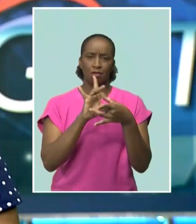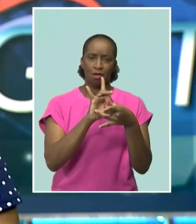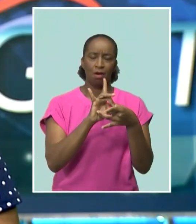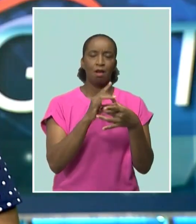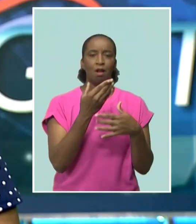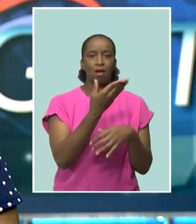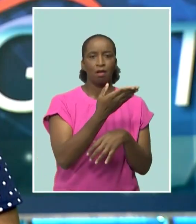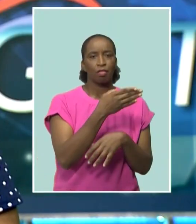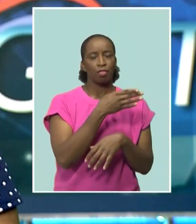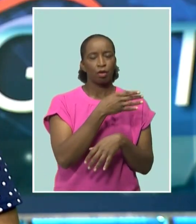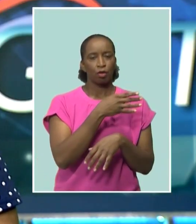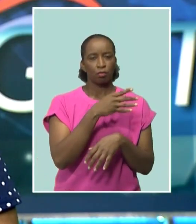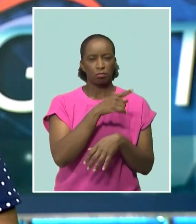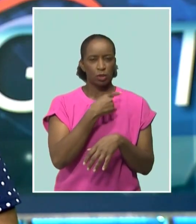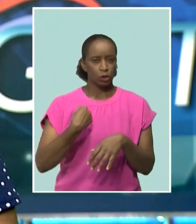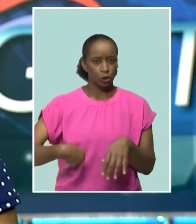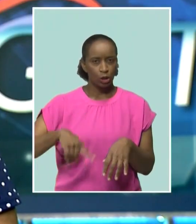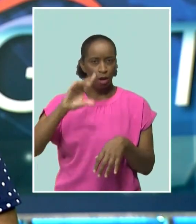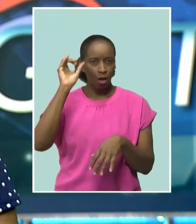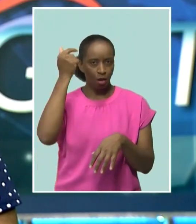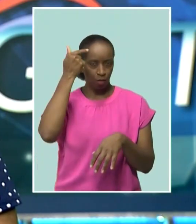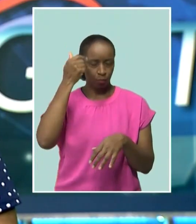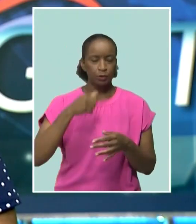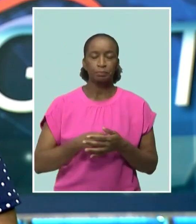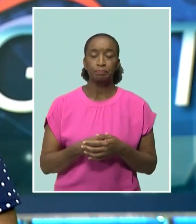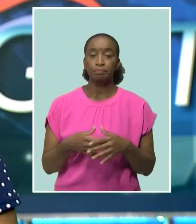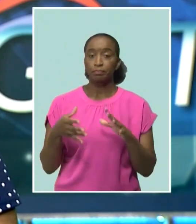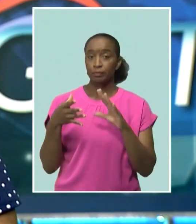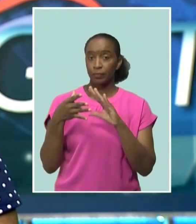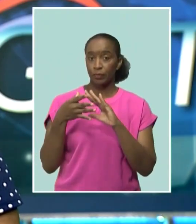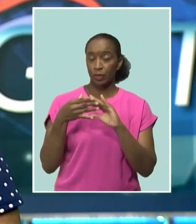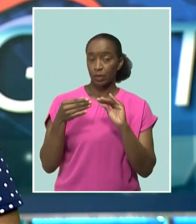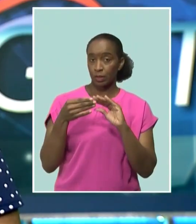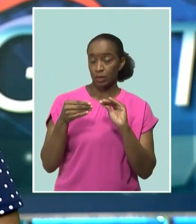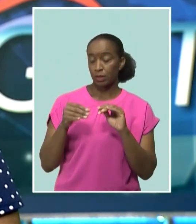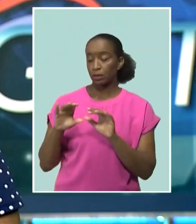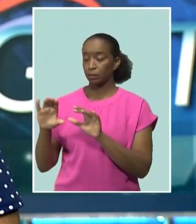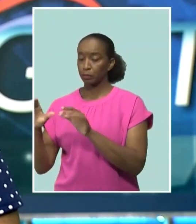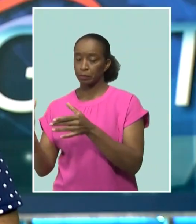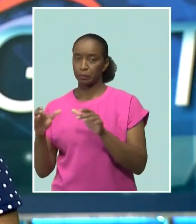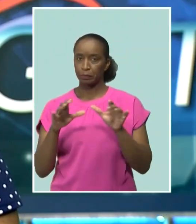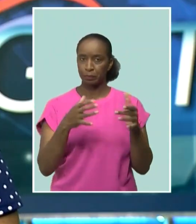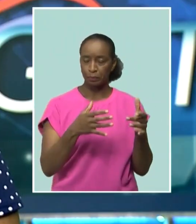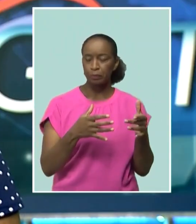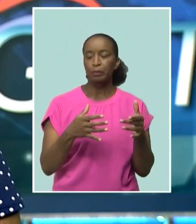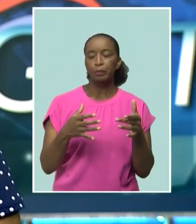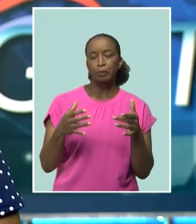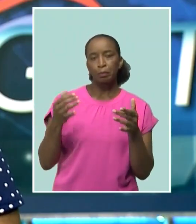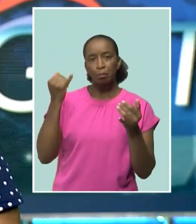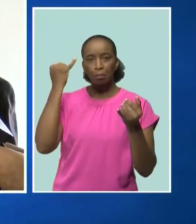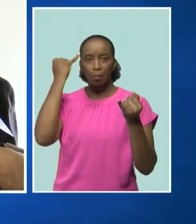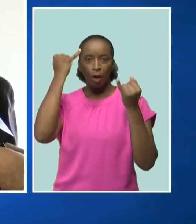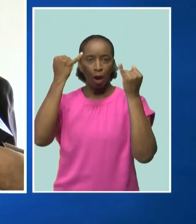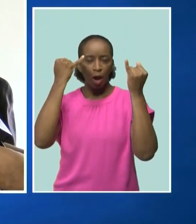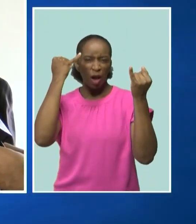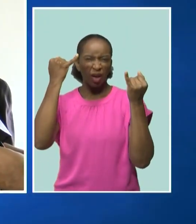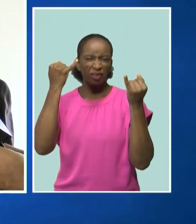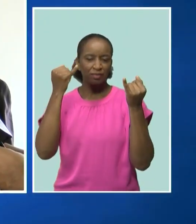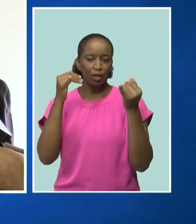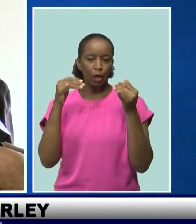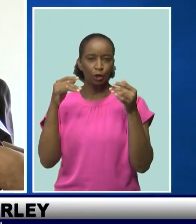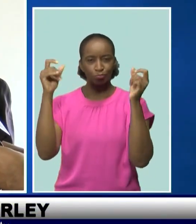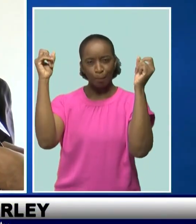of the Senate adds the political parties also exchange views on matters of mutual interest. We believe